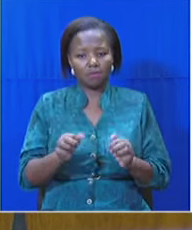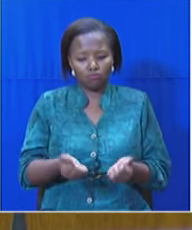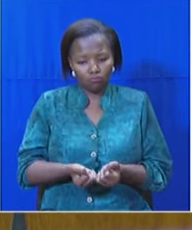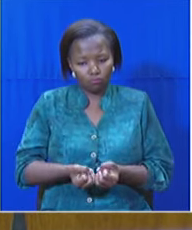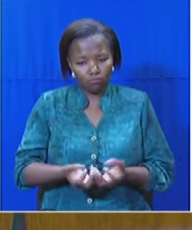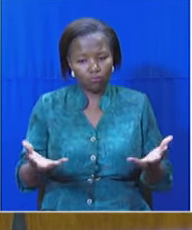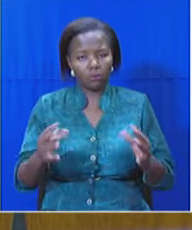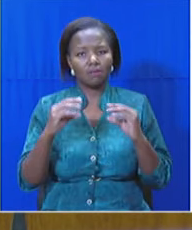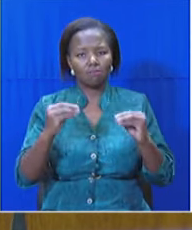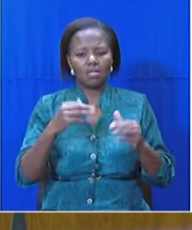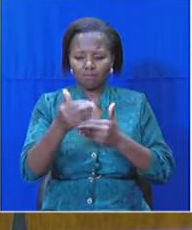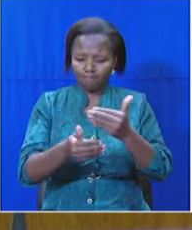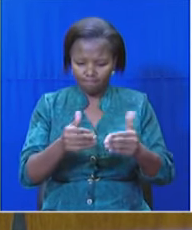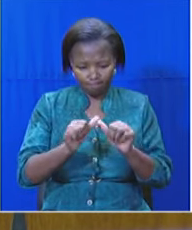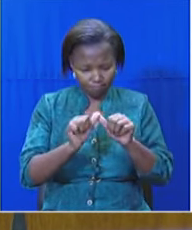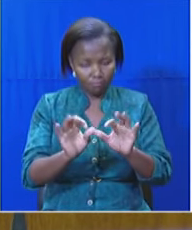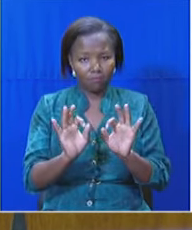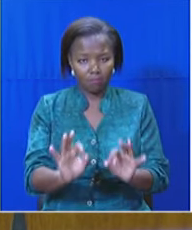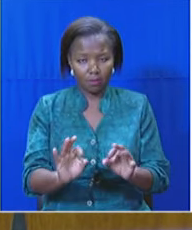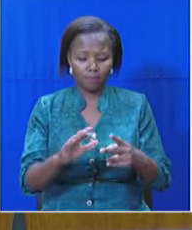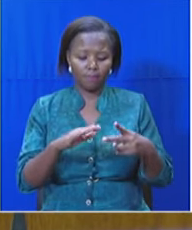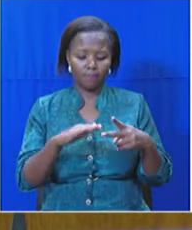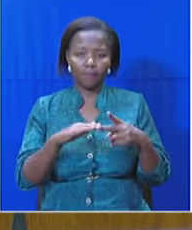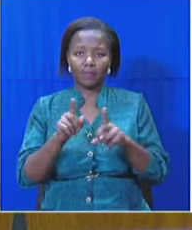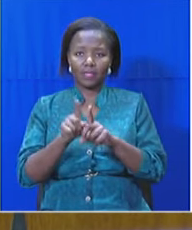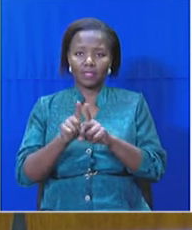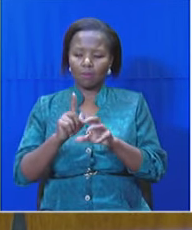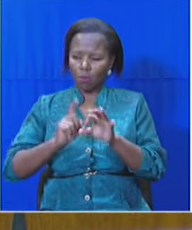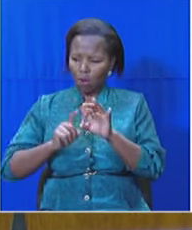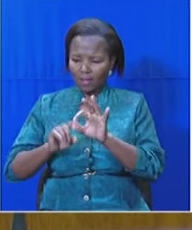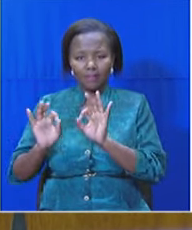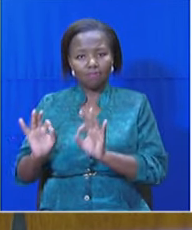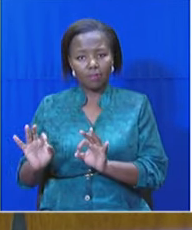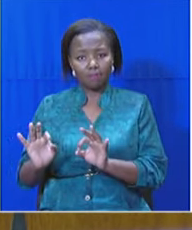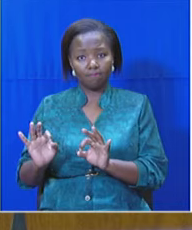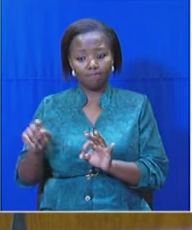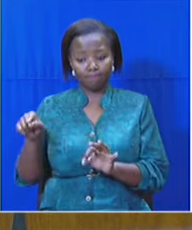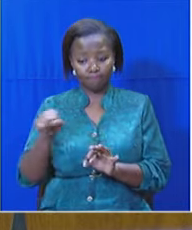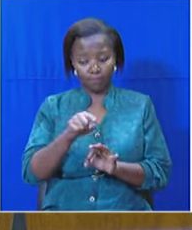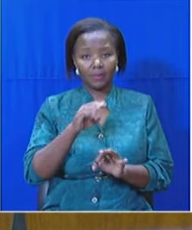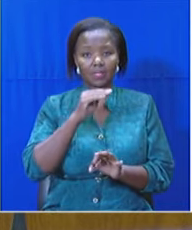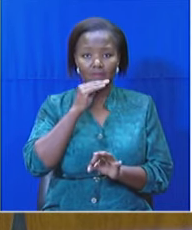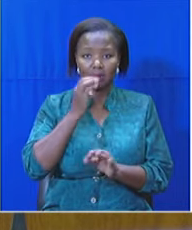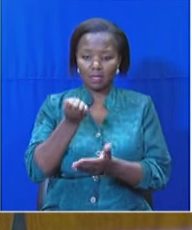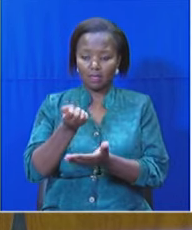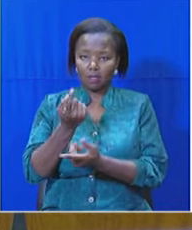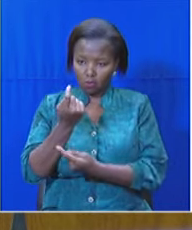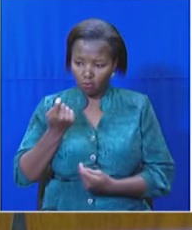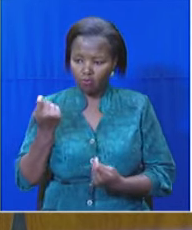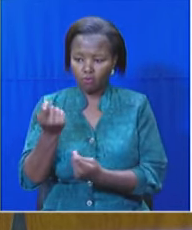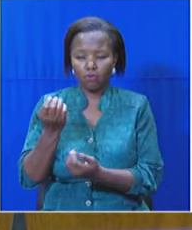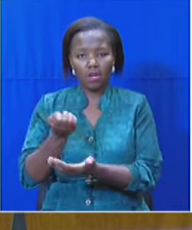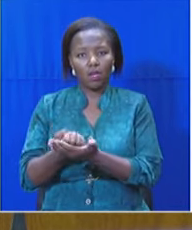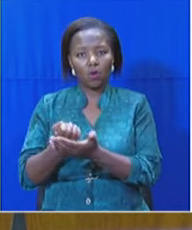the market sustainably and the desired market quality. This will ensure rural economy transformation and